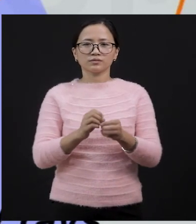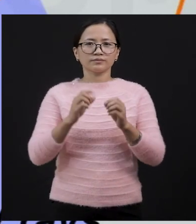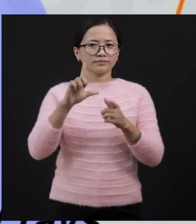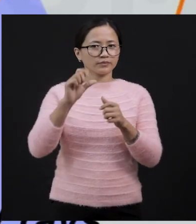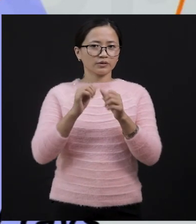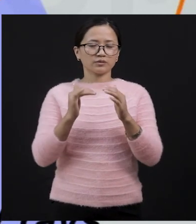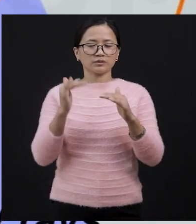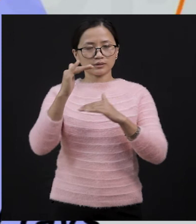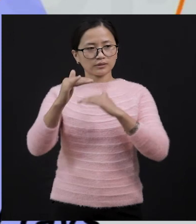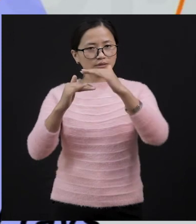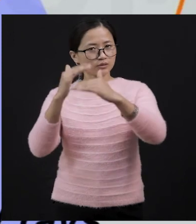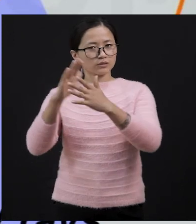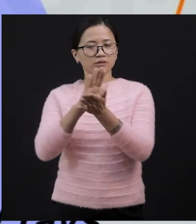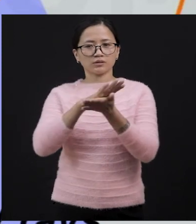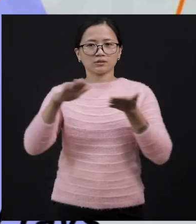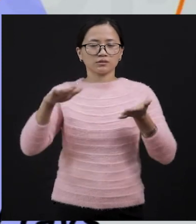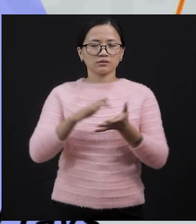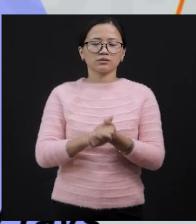of ozone layer will take place